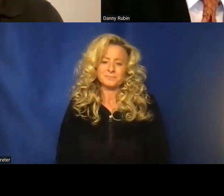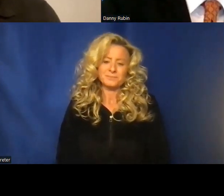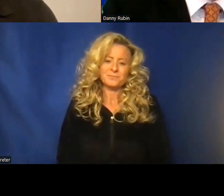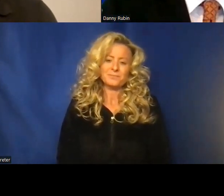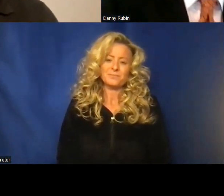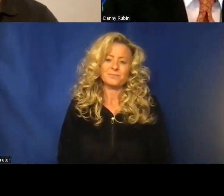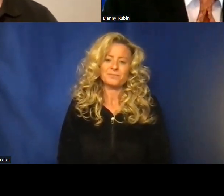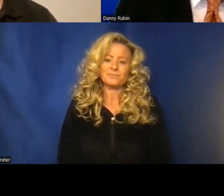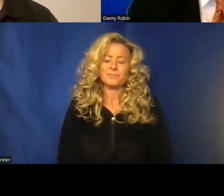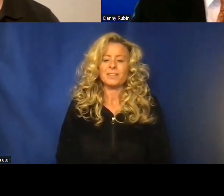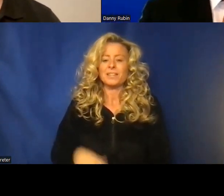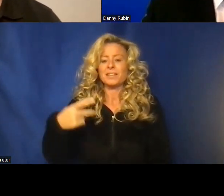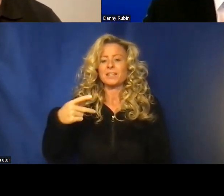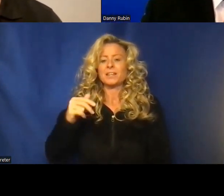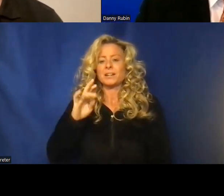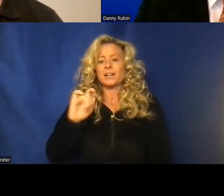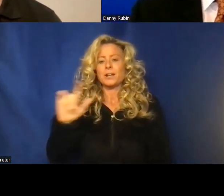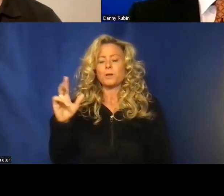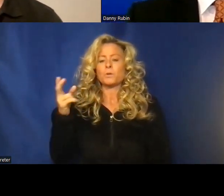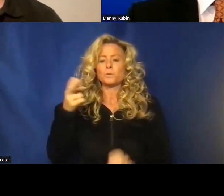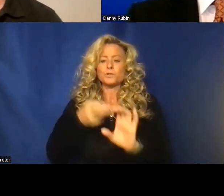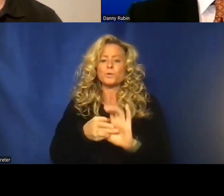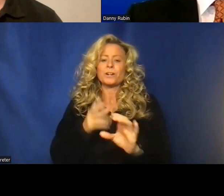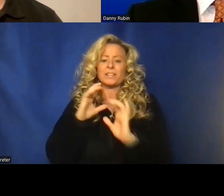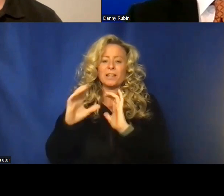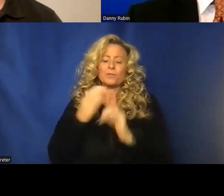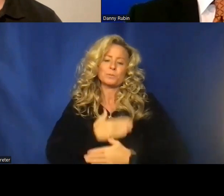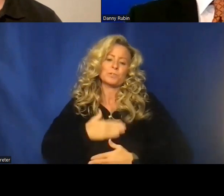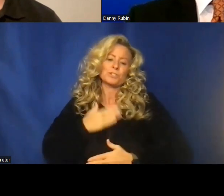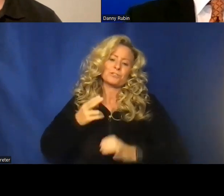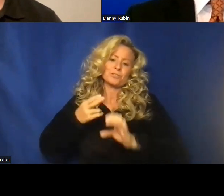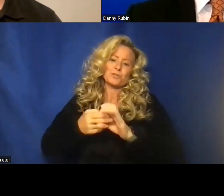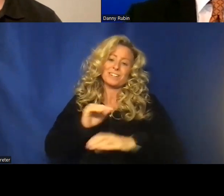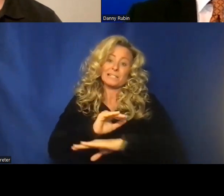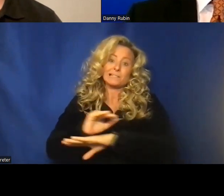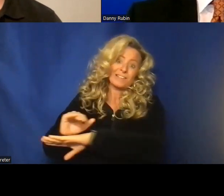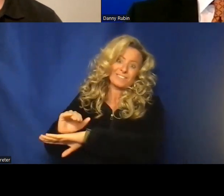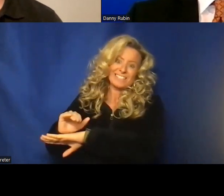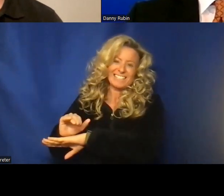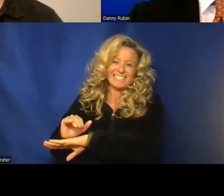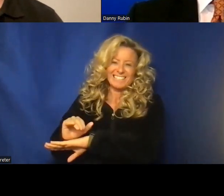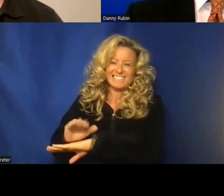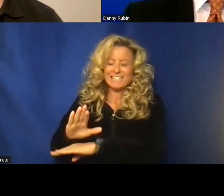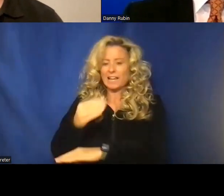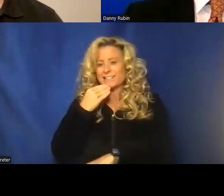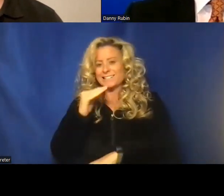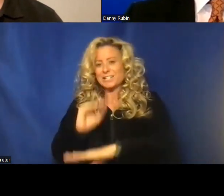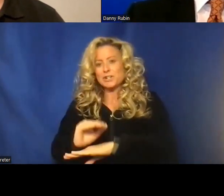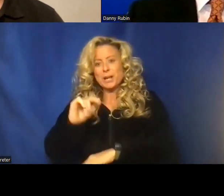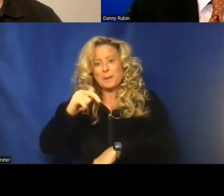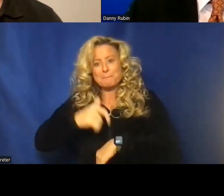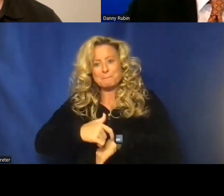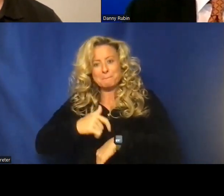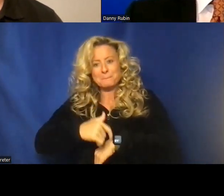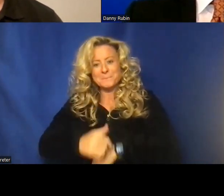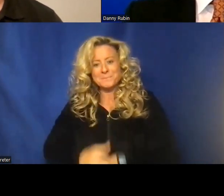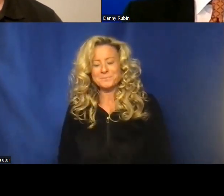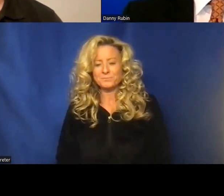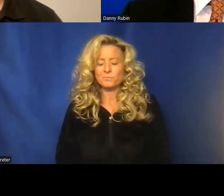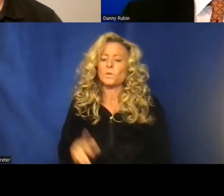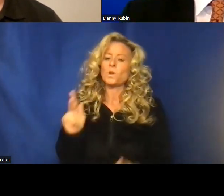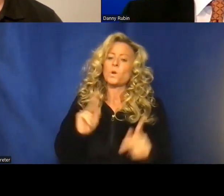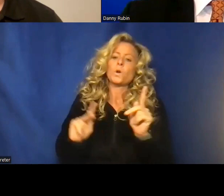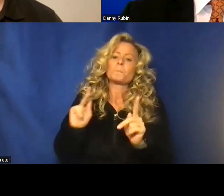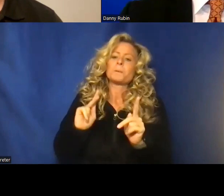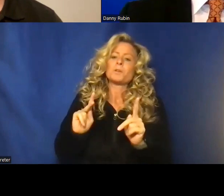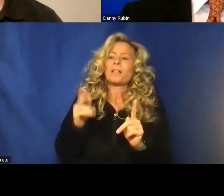screen, and we'll bring Paul into the conversation. We appreciate him joining us in his evening at his dinner time, or maybe people in Paris eat